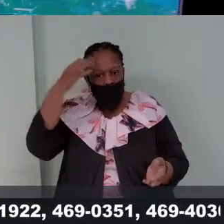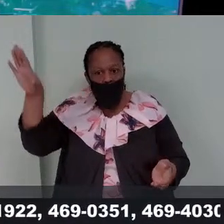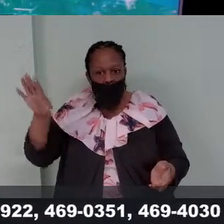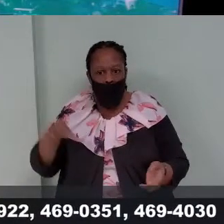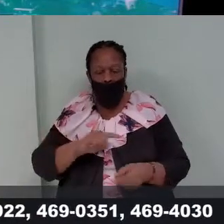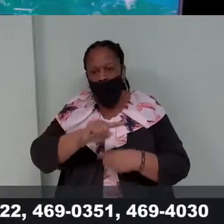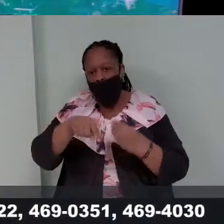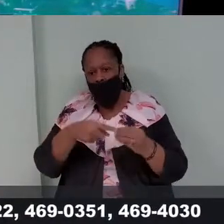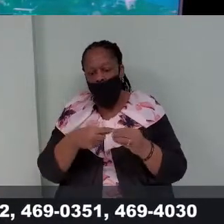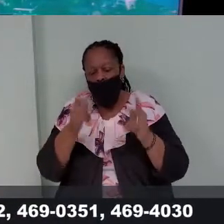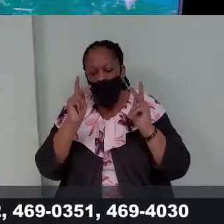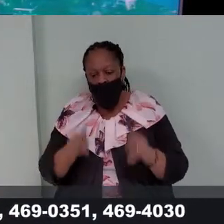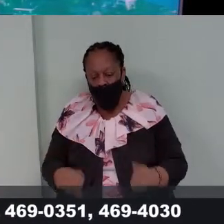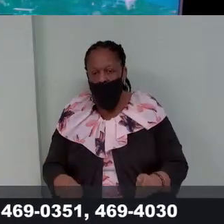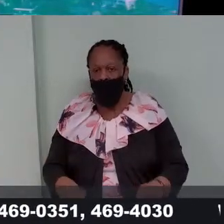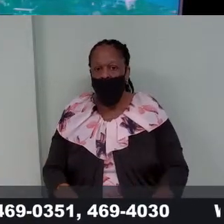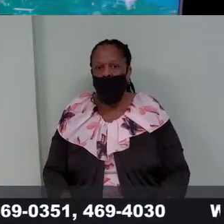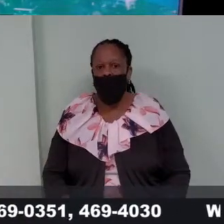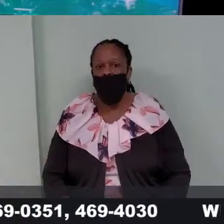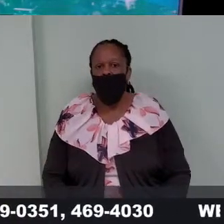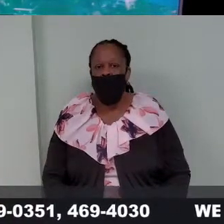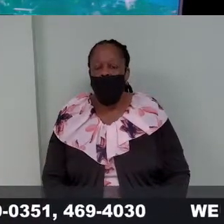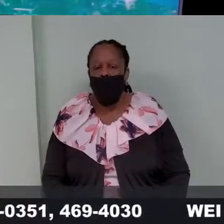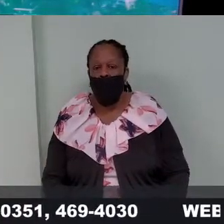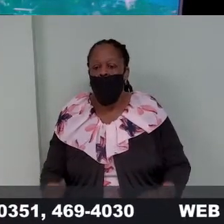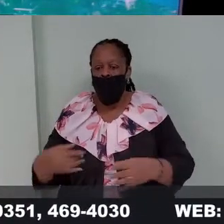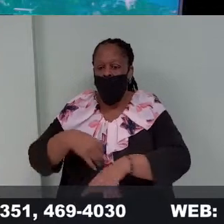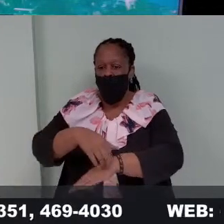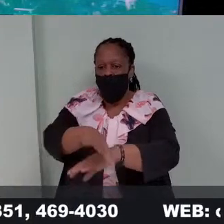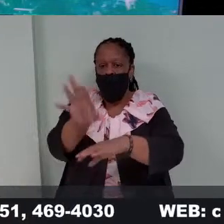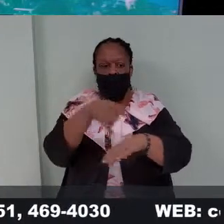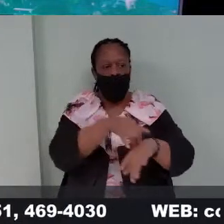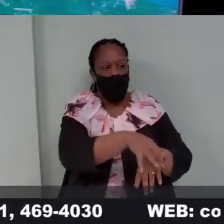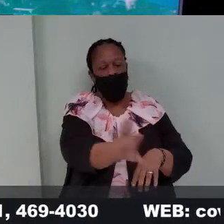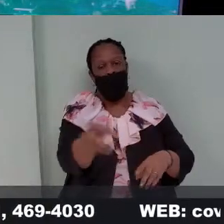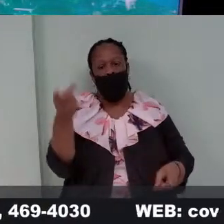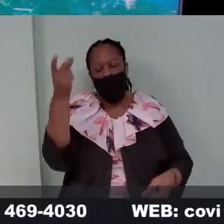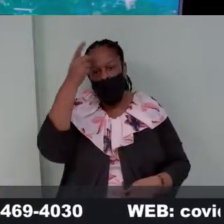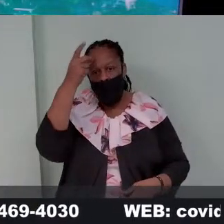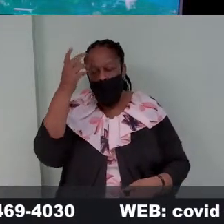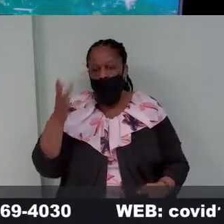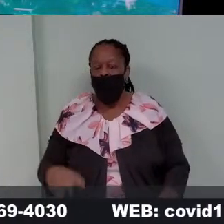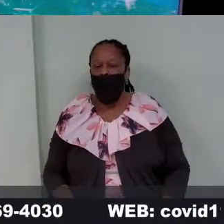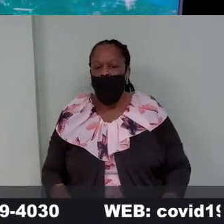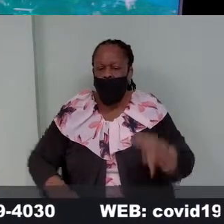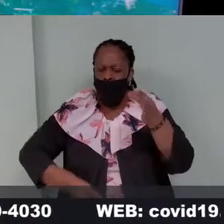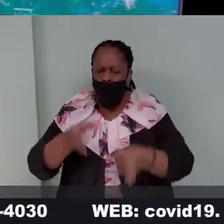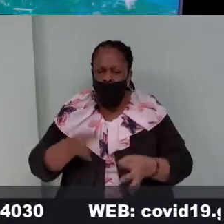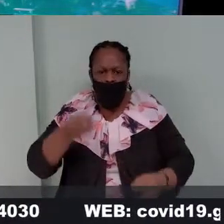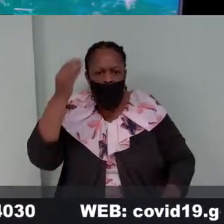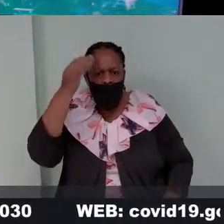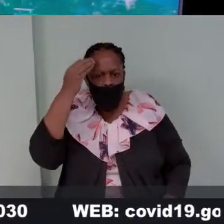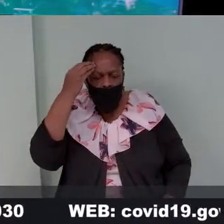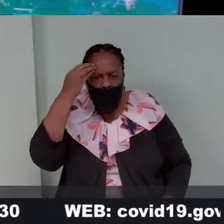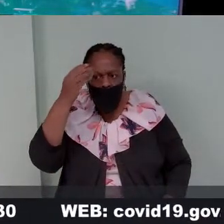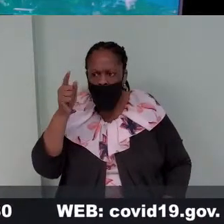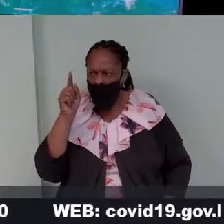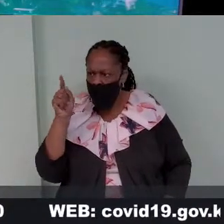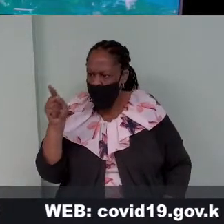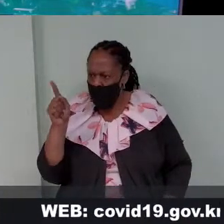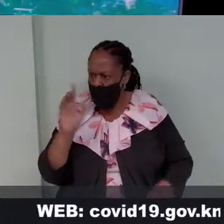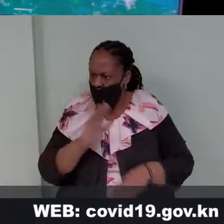all of society also to help us. So if you know that somebody came off a plane today and they're supposed to be in quarantine,